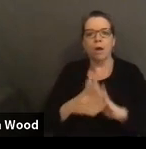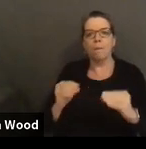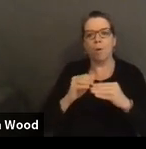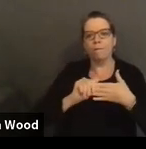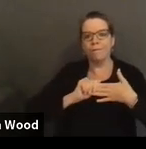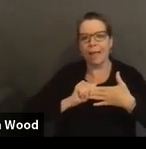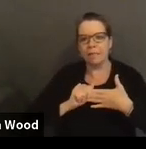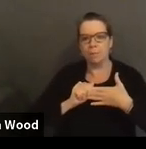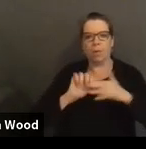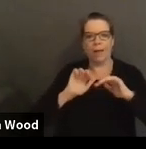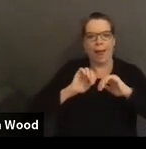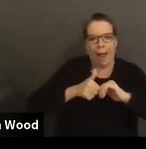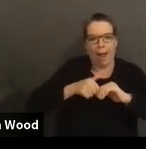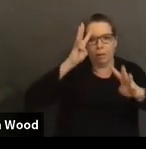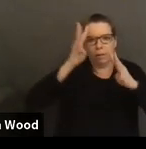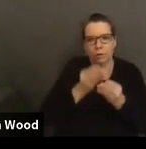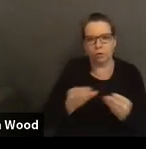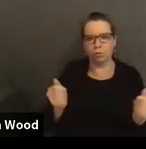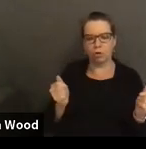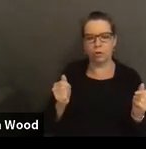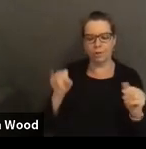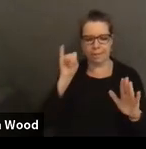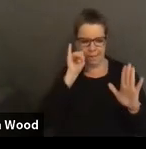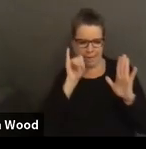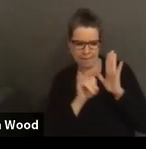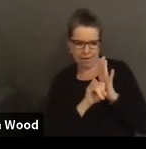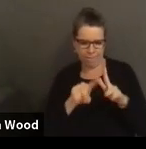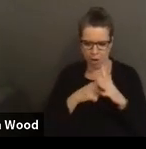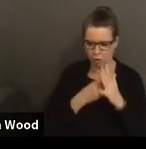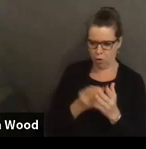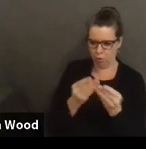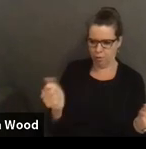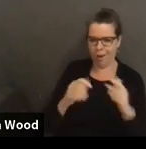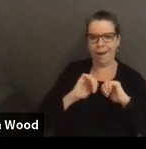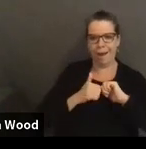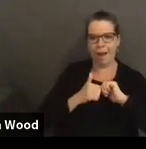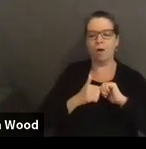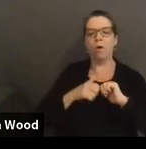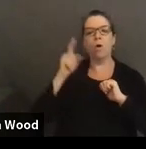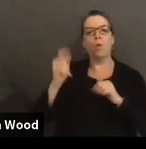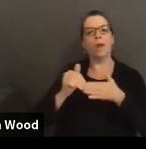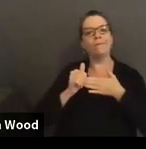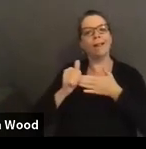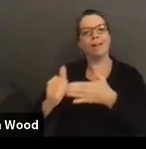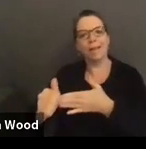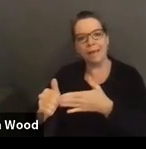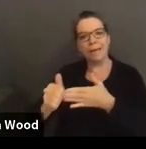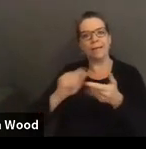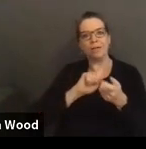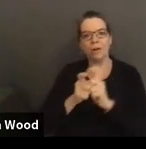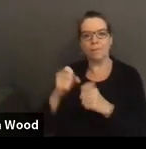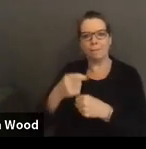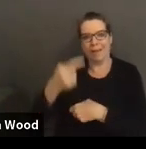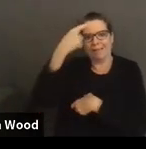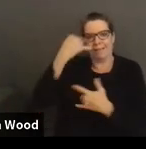how solutions are identified and implemented. And we need to lead to adjustments that make sense